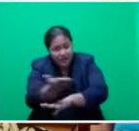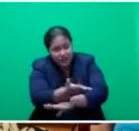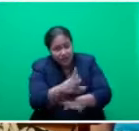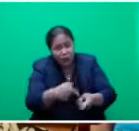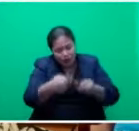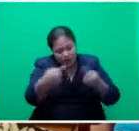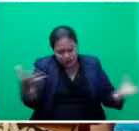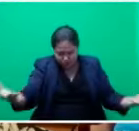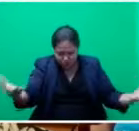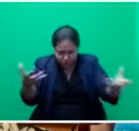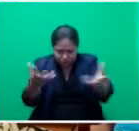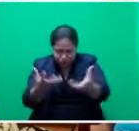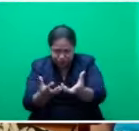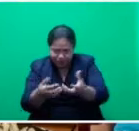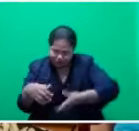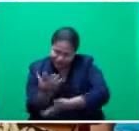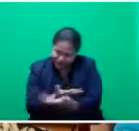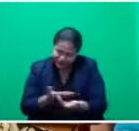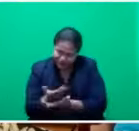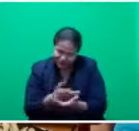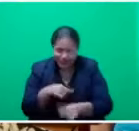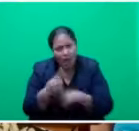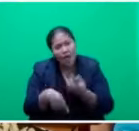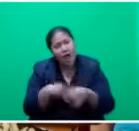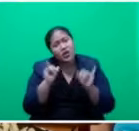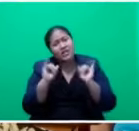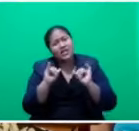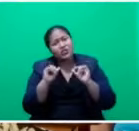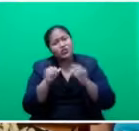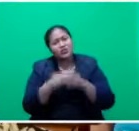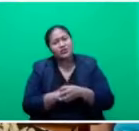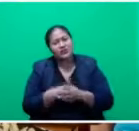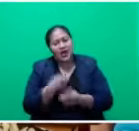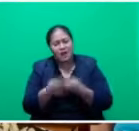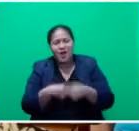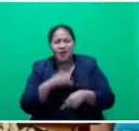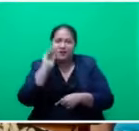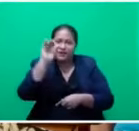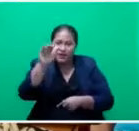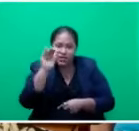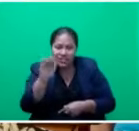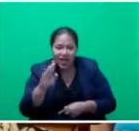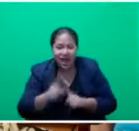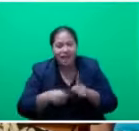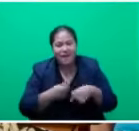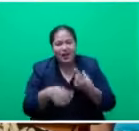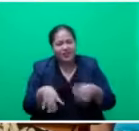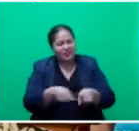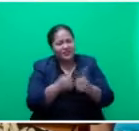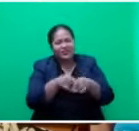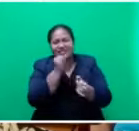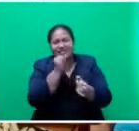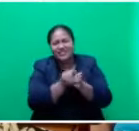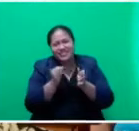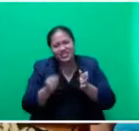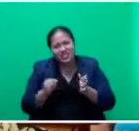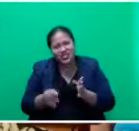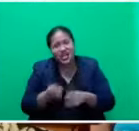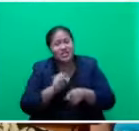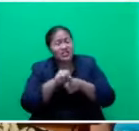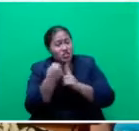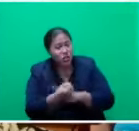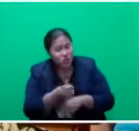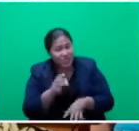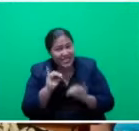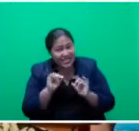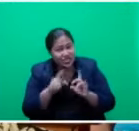long-term issues. Issues like our future economic direction, our key industries, and important social issues such as education,